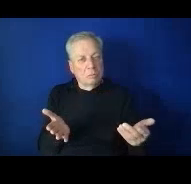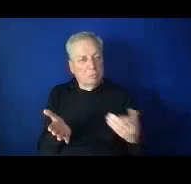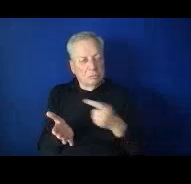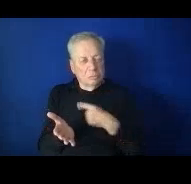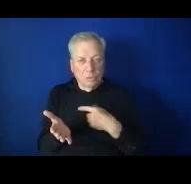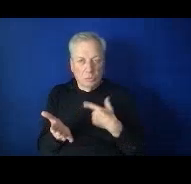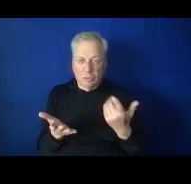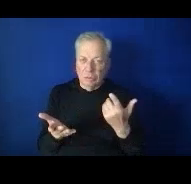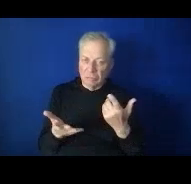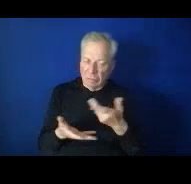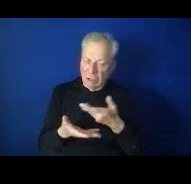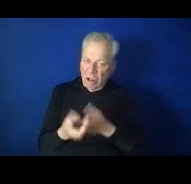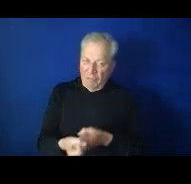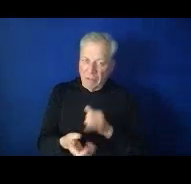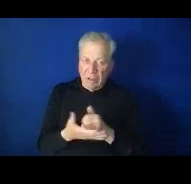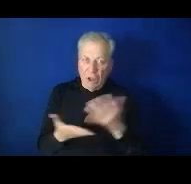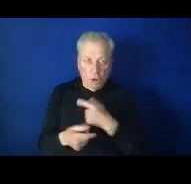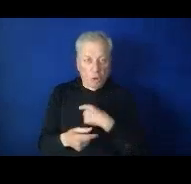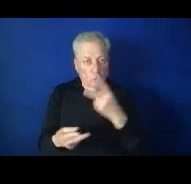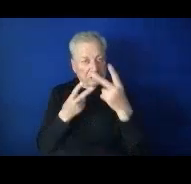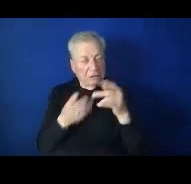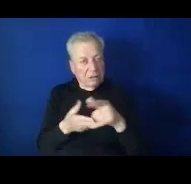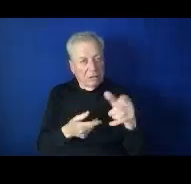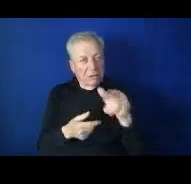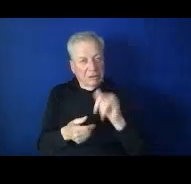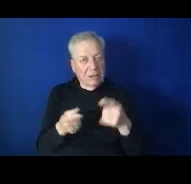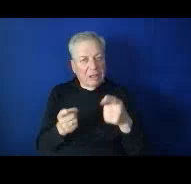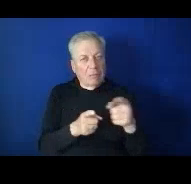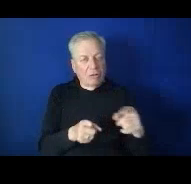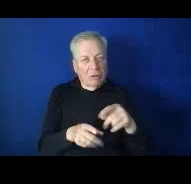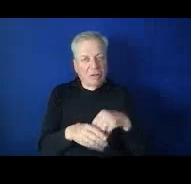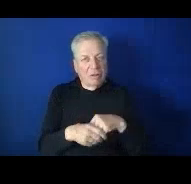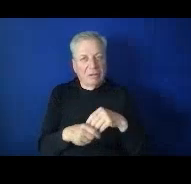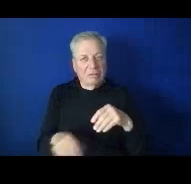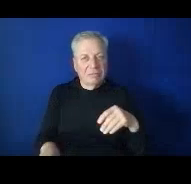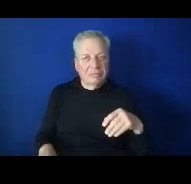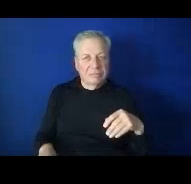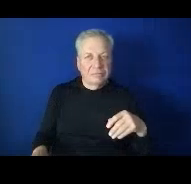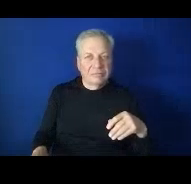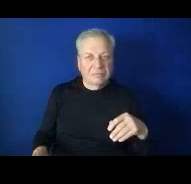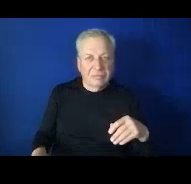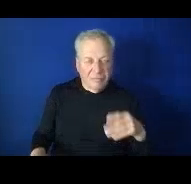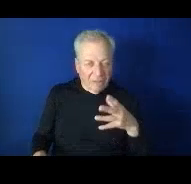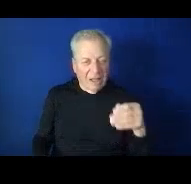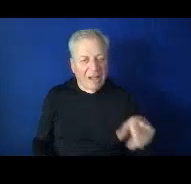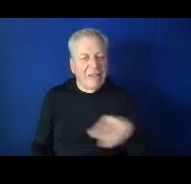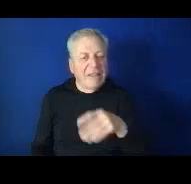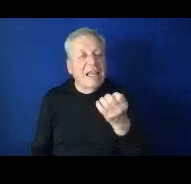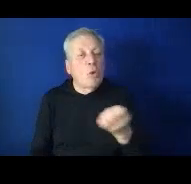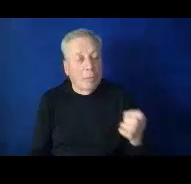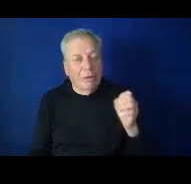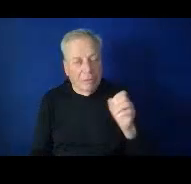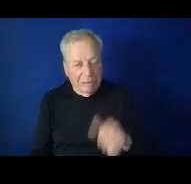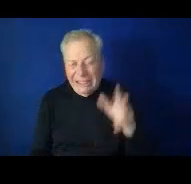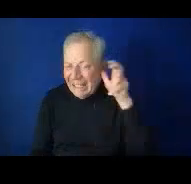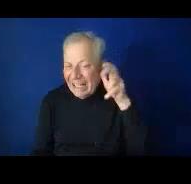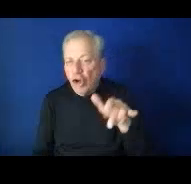we're confident that what we're seeing there is the eruption of Steamboat Geyser. The infrasound mics are hearing that eruption. That's for October